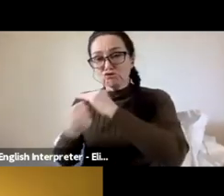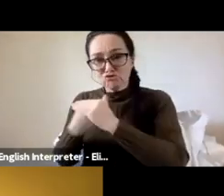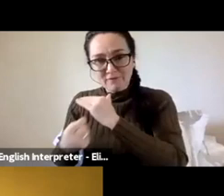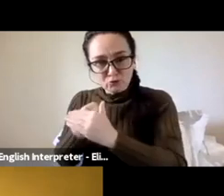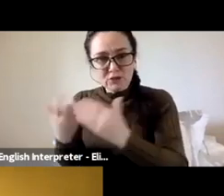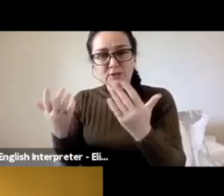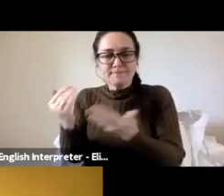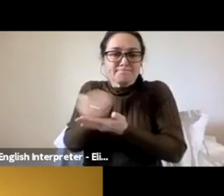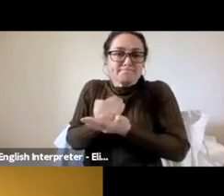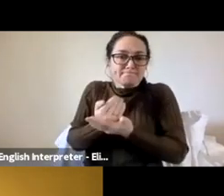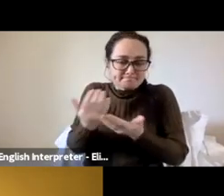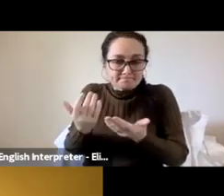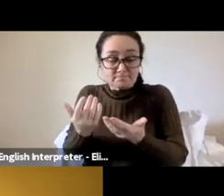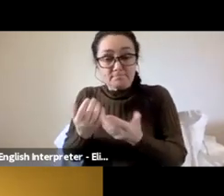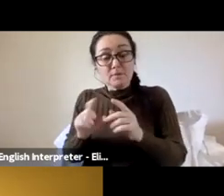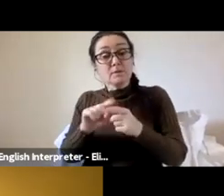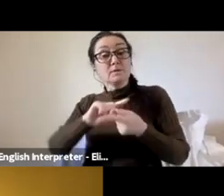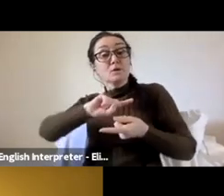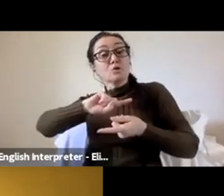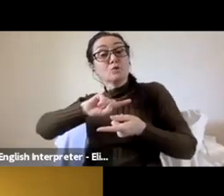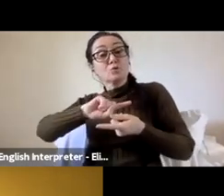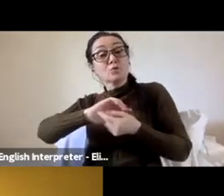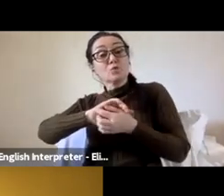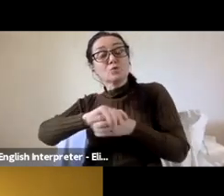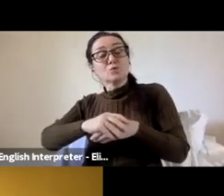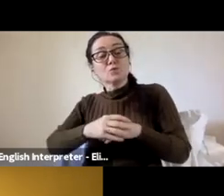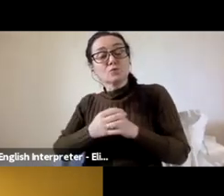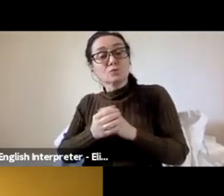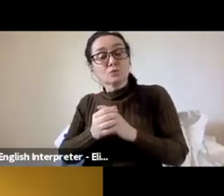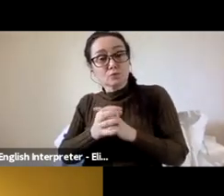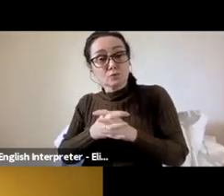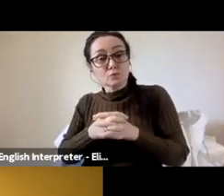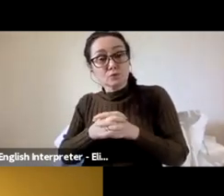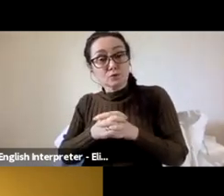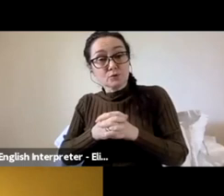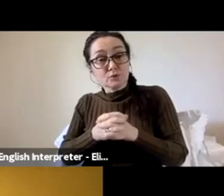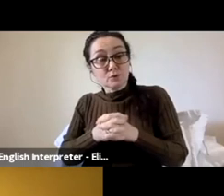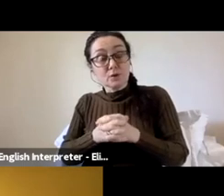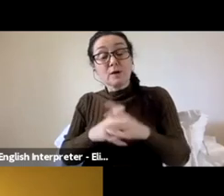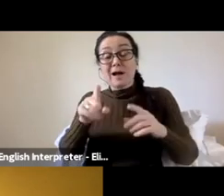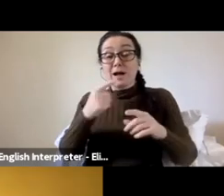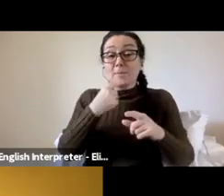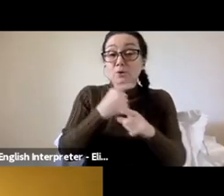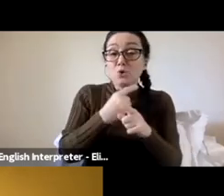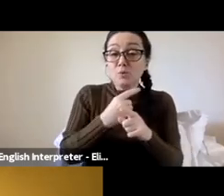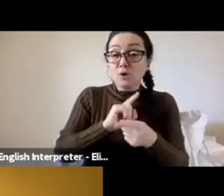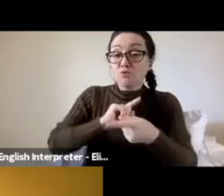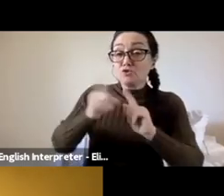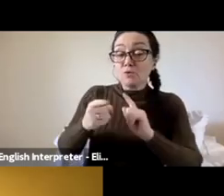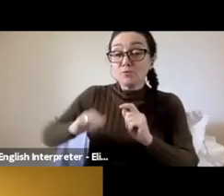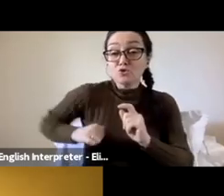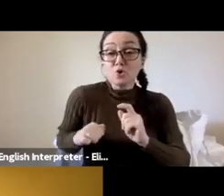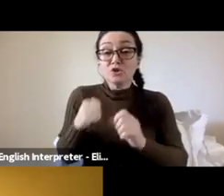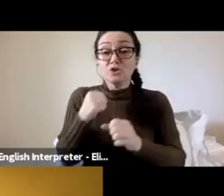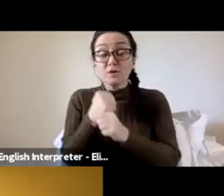immigrations. And the response that I mentioned to you in relation to the Scottish government in 2017